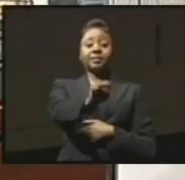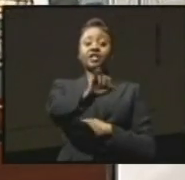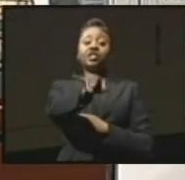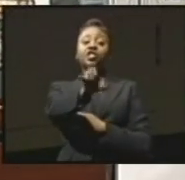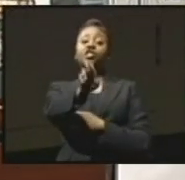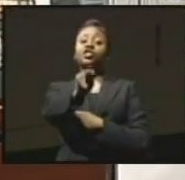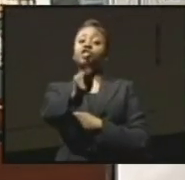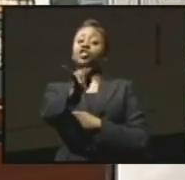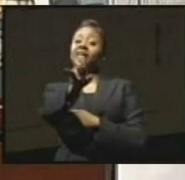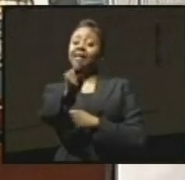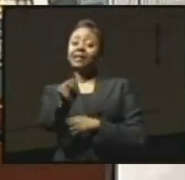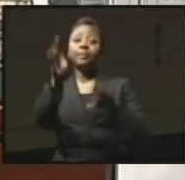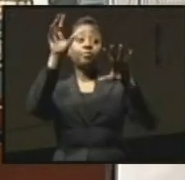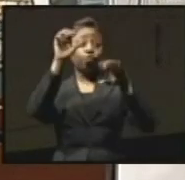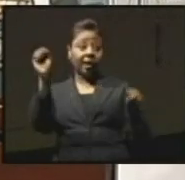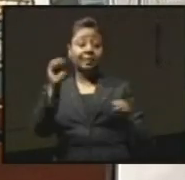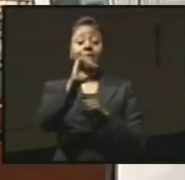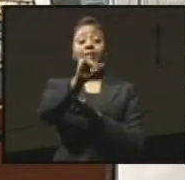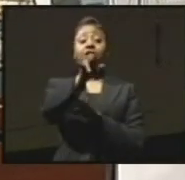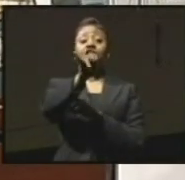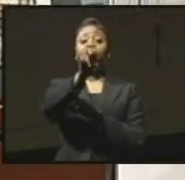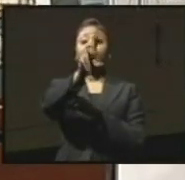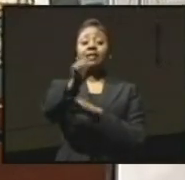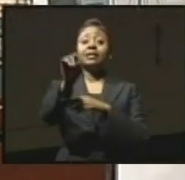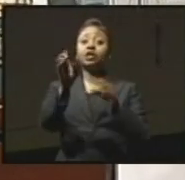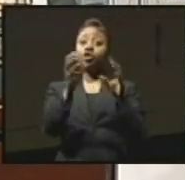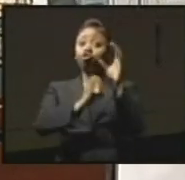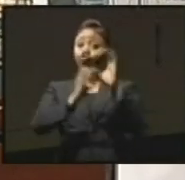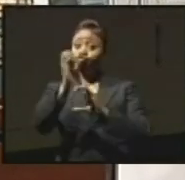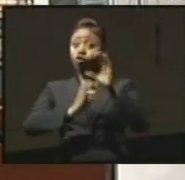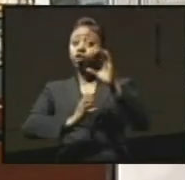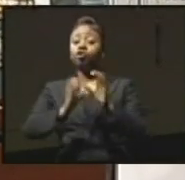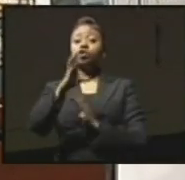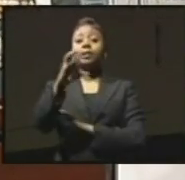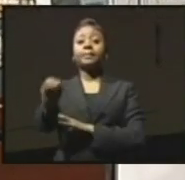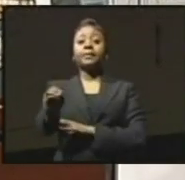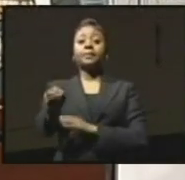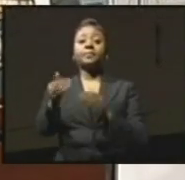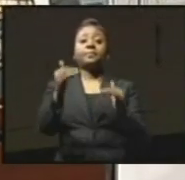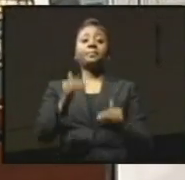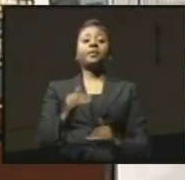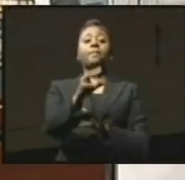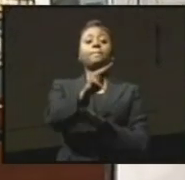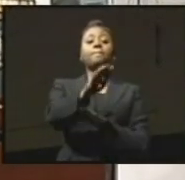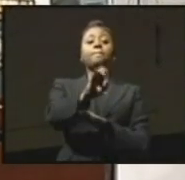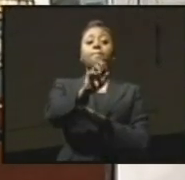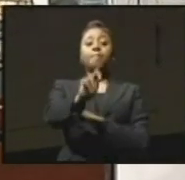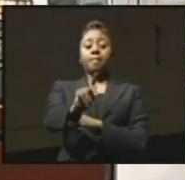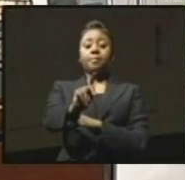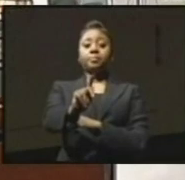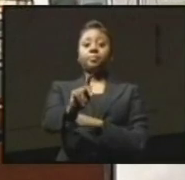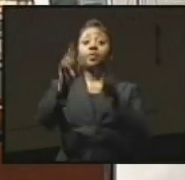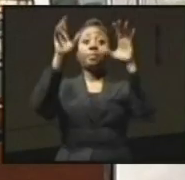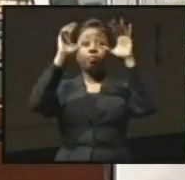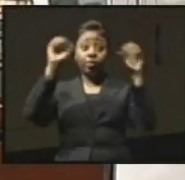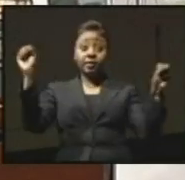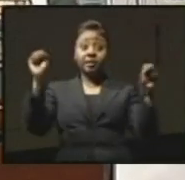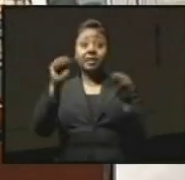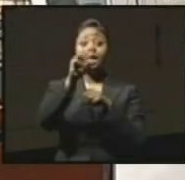President, Jenkins Construction Company. Mr. Mark Gaffney, President, Michigan State